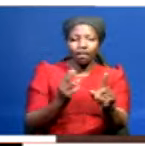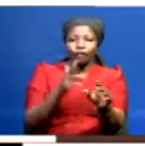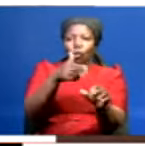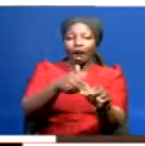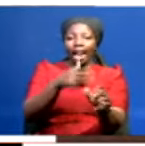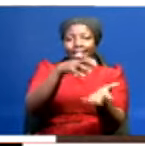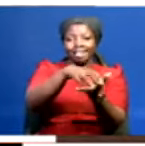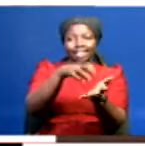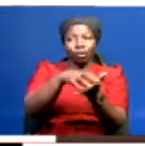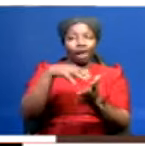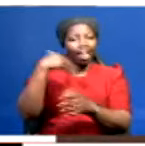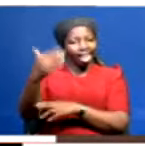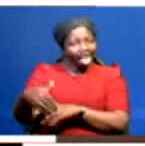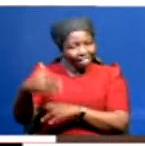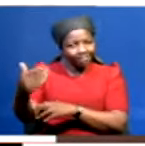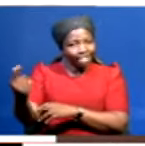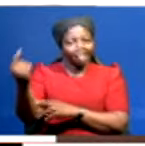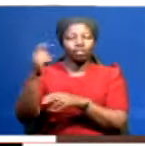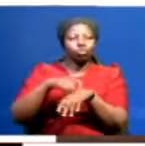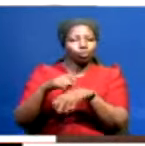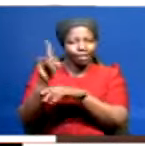wala mchana.